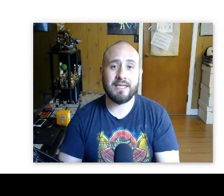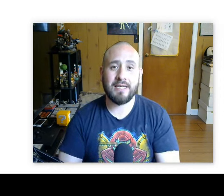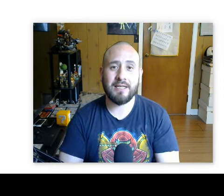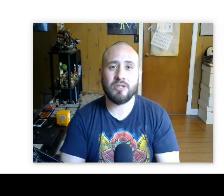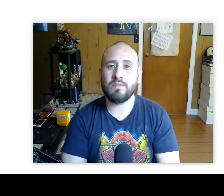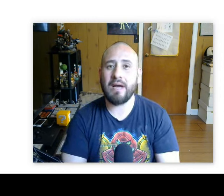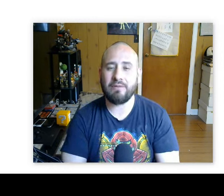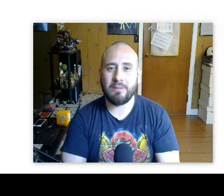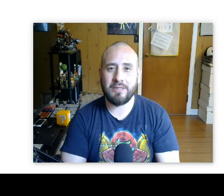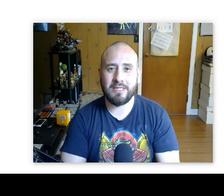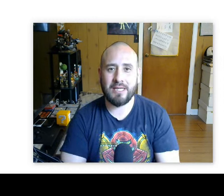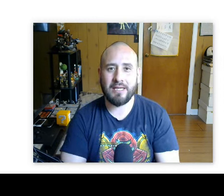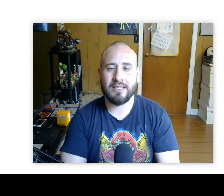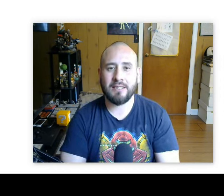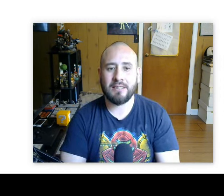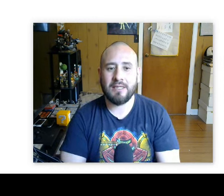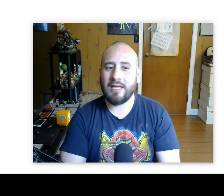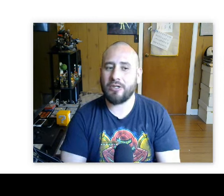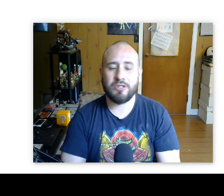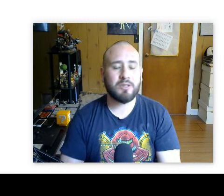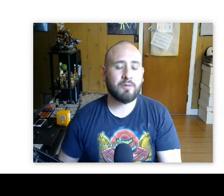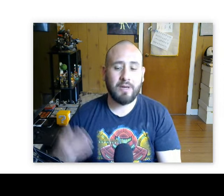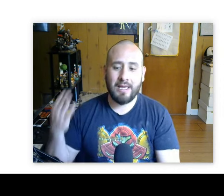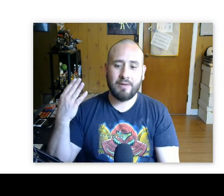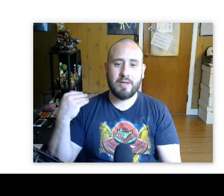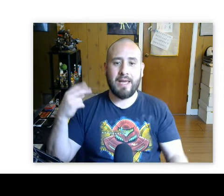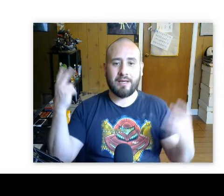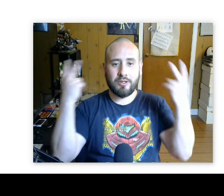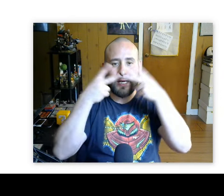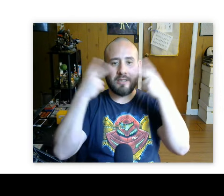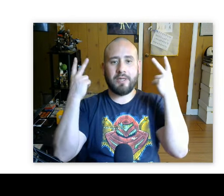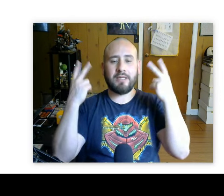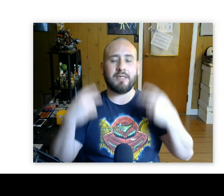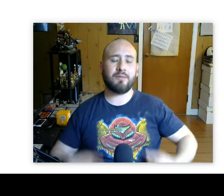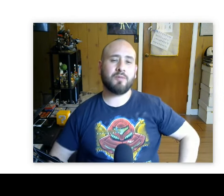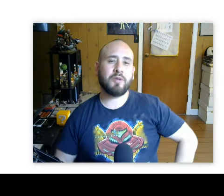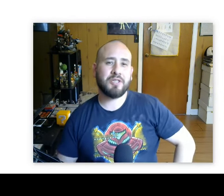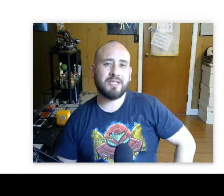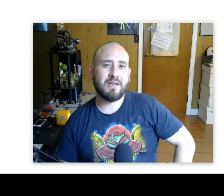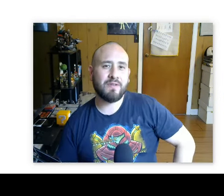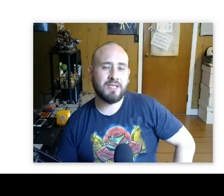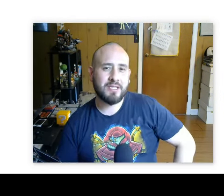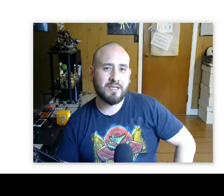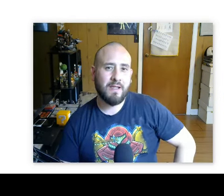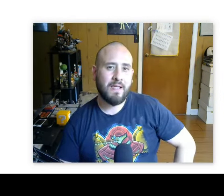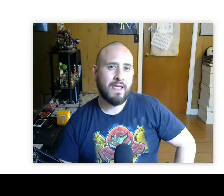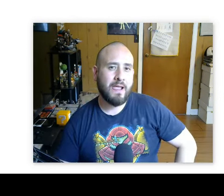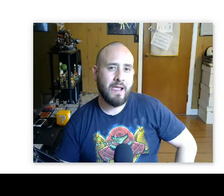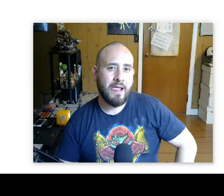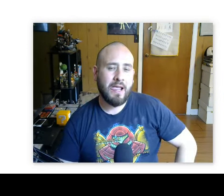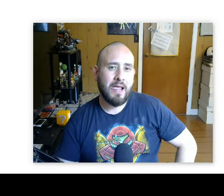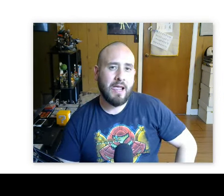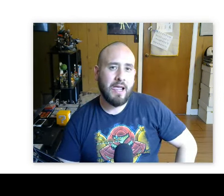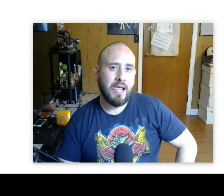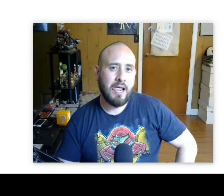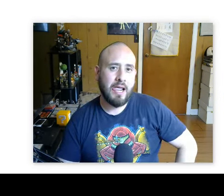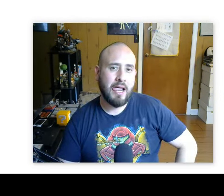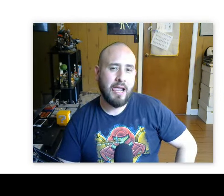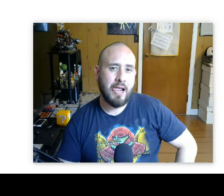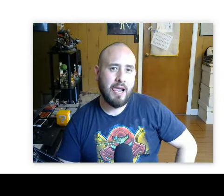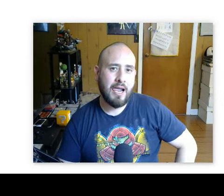Candy. You might remember this sign. I taught it to you like way, way back during Halloween. What do you think the sign for this is?